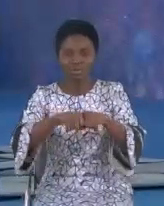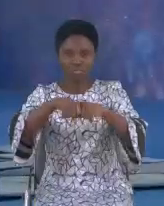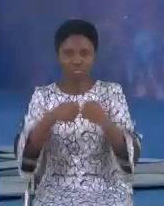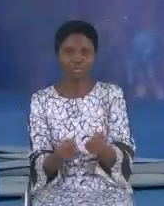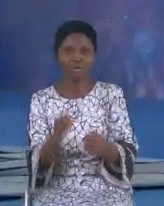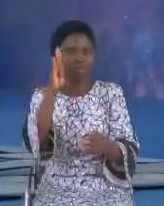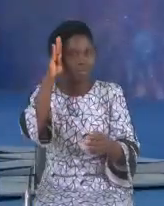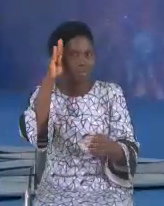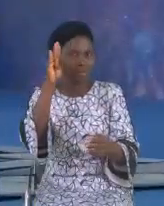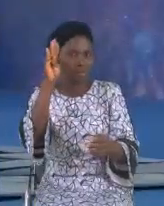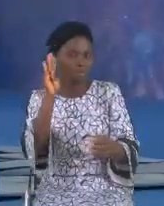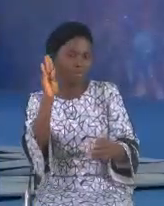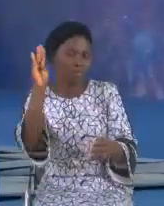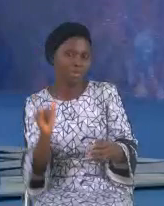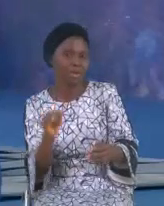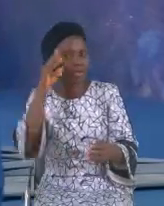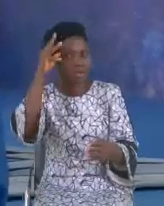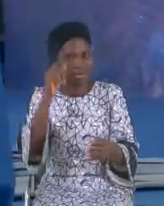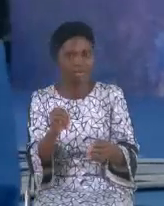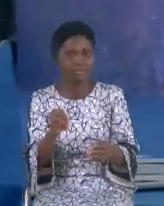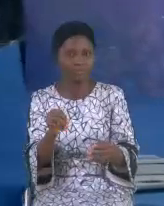fetters broken in pieces, and